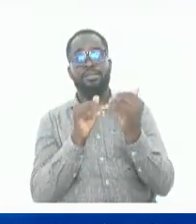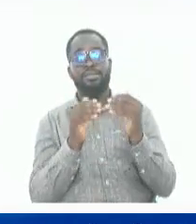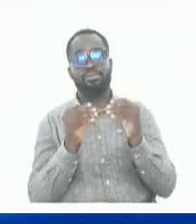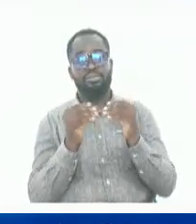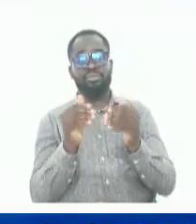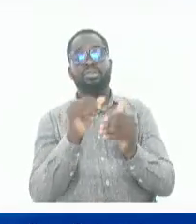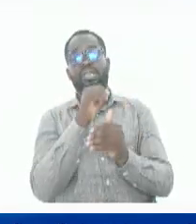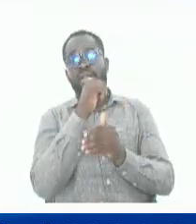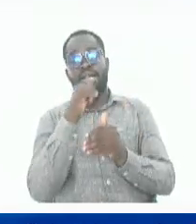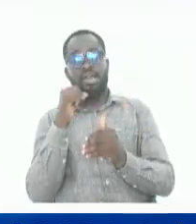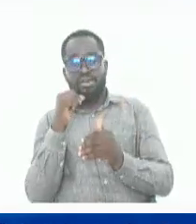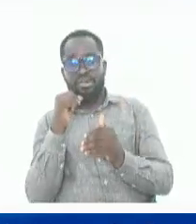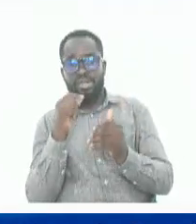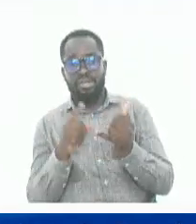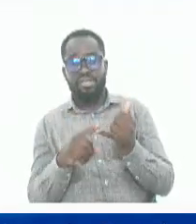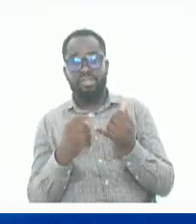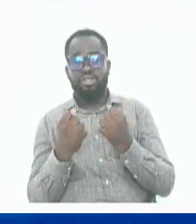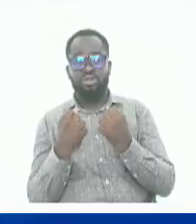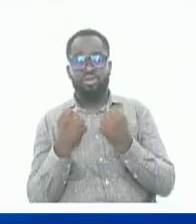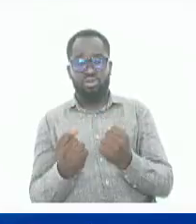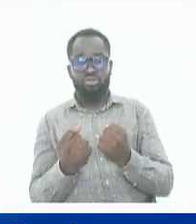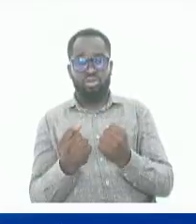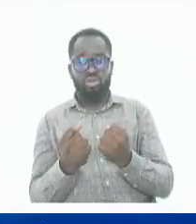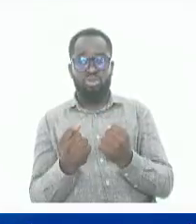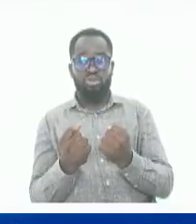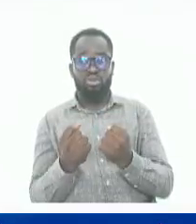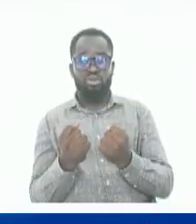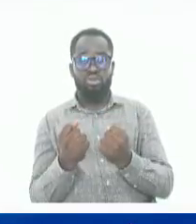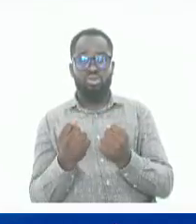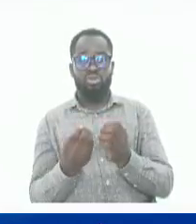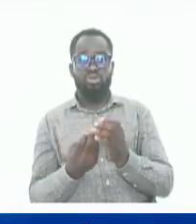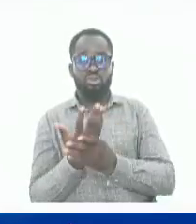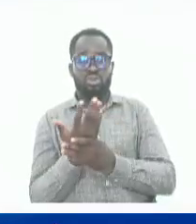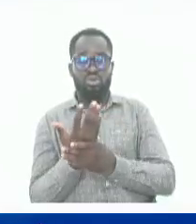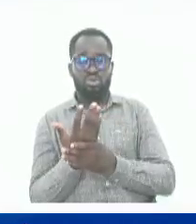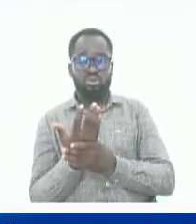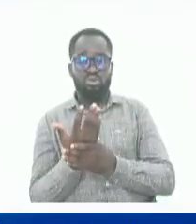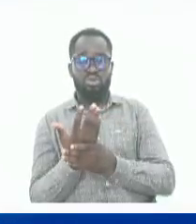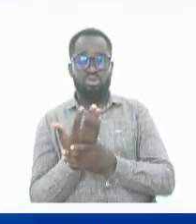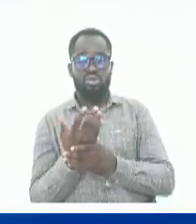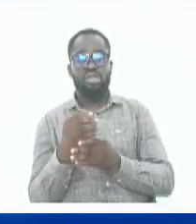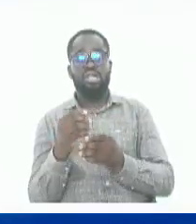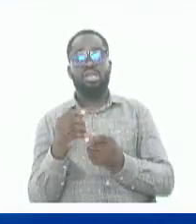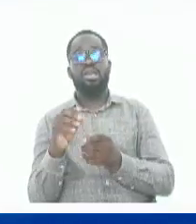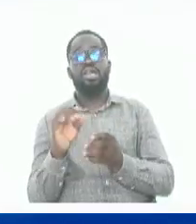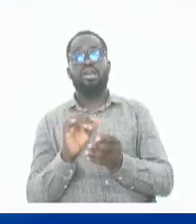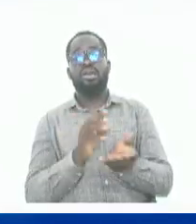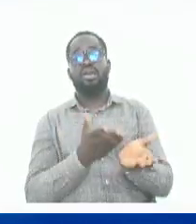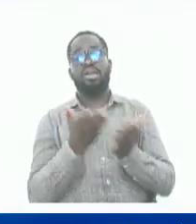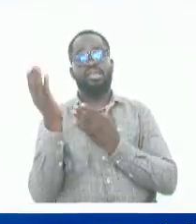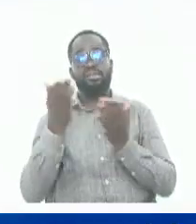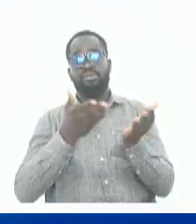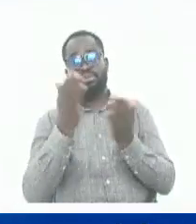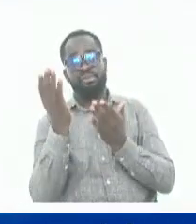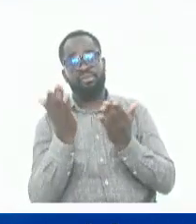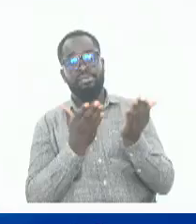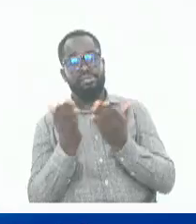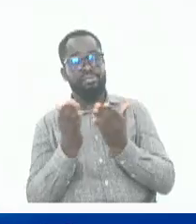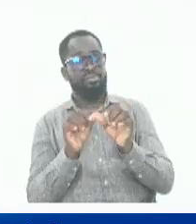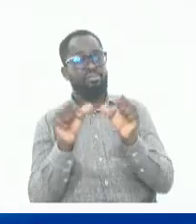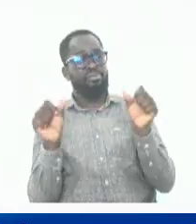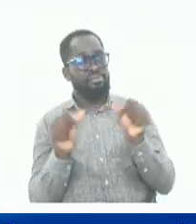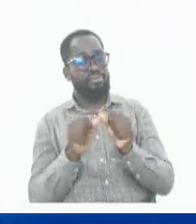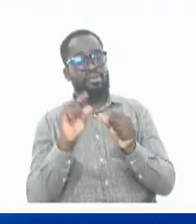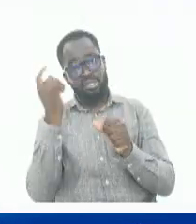by agriculture, strong growth in gold exports, and the services sector, along with the